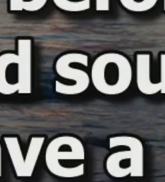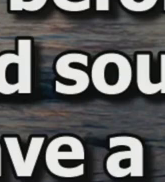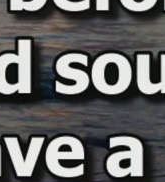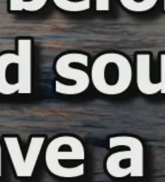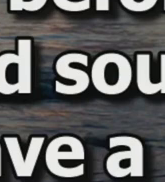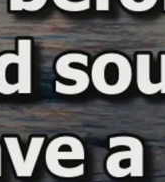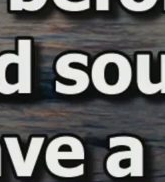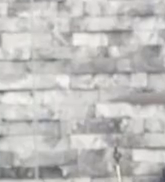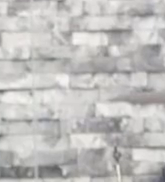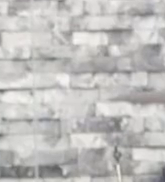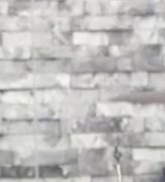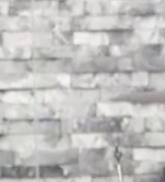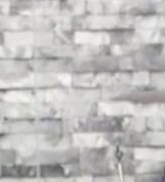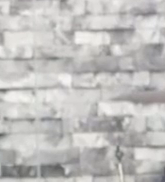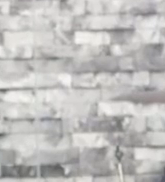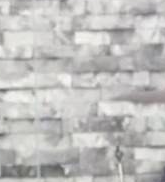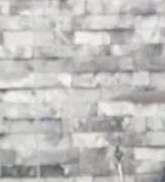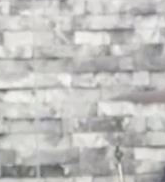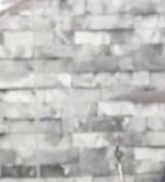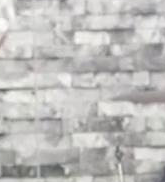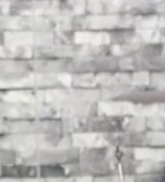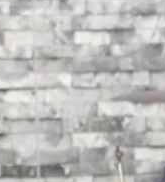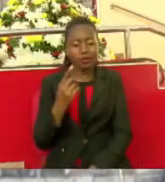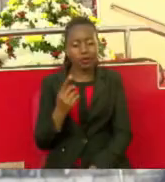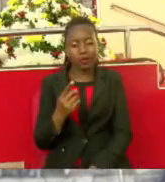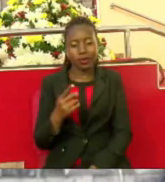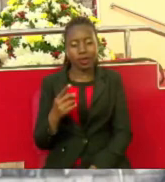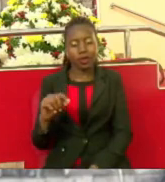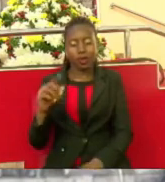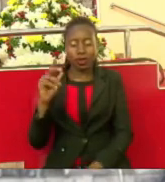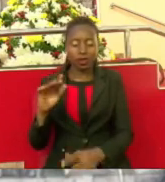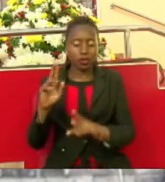And from there, because God had told him, you will not build for me the temple,